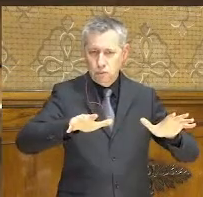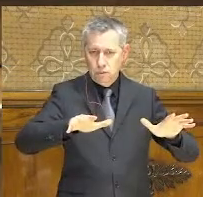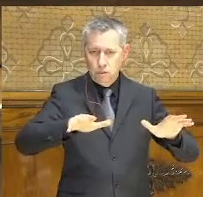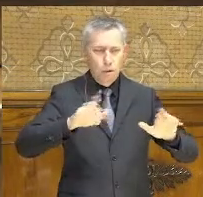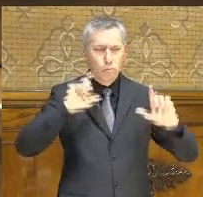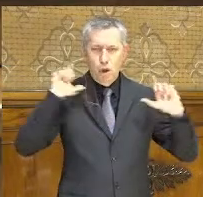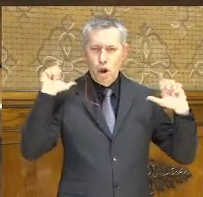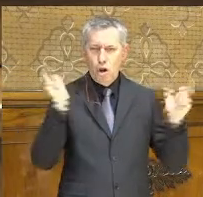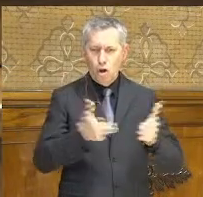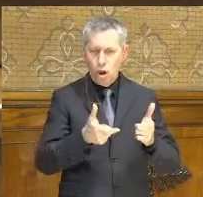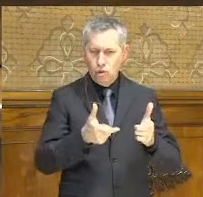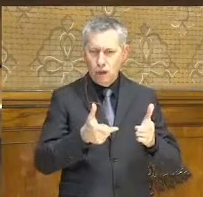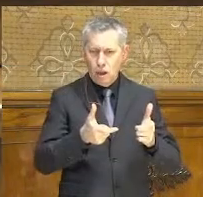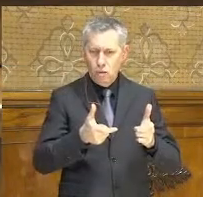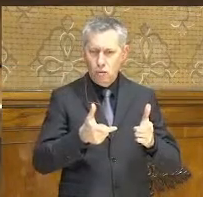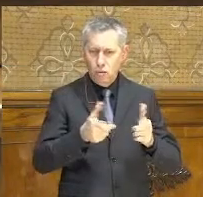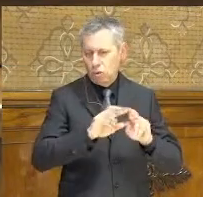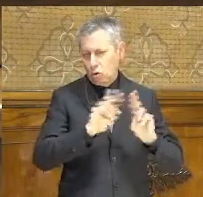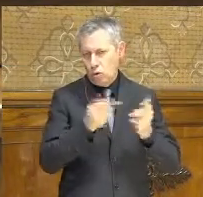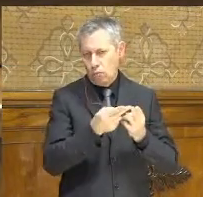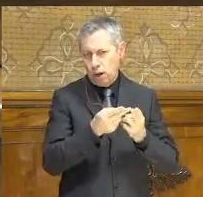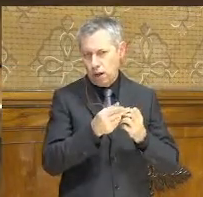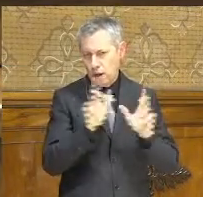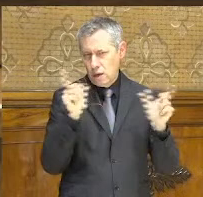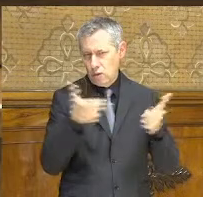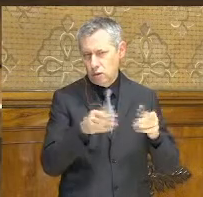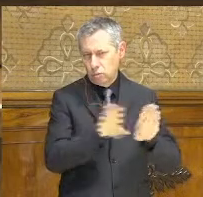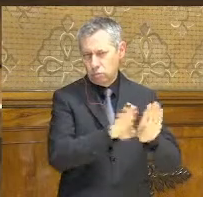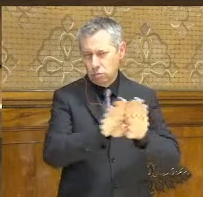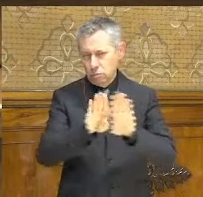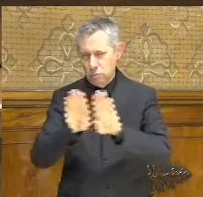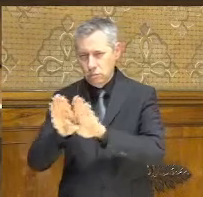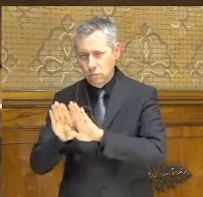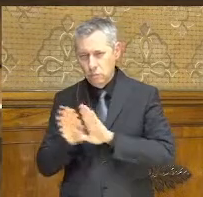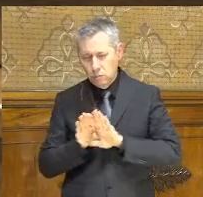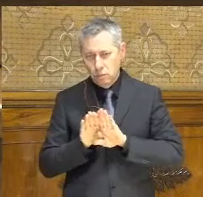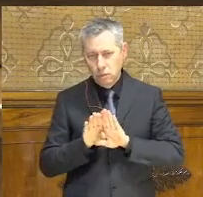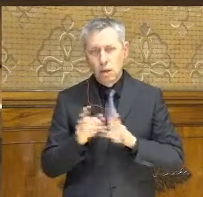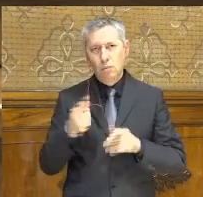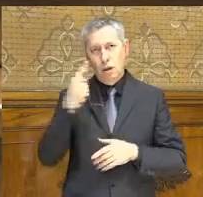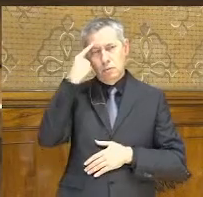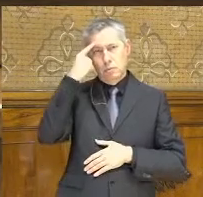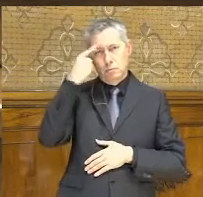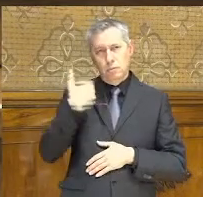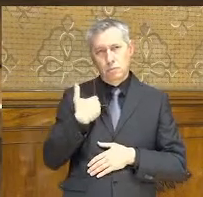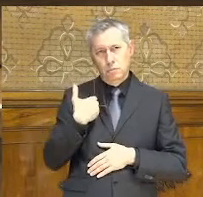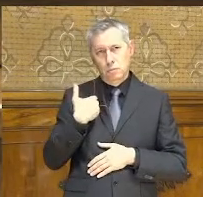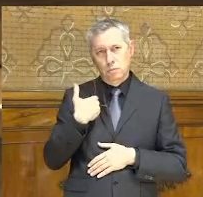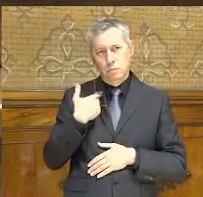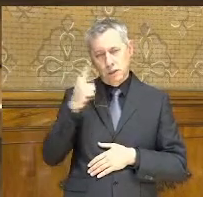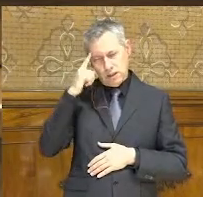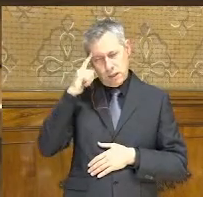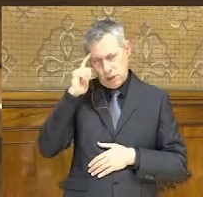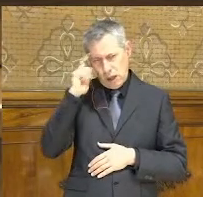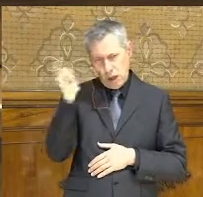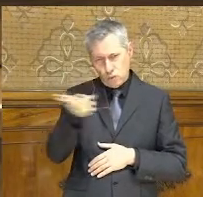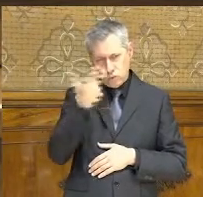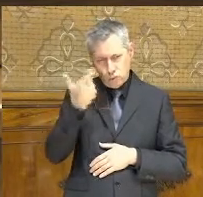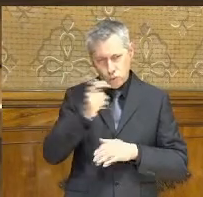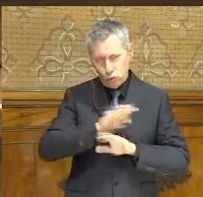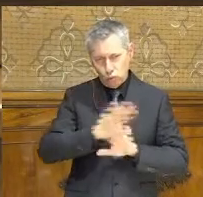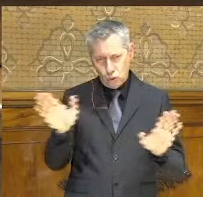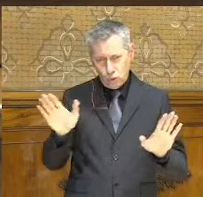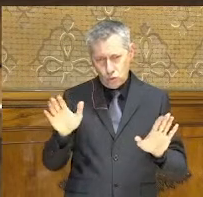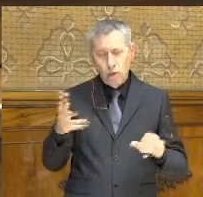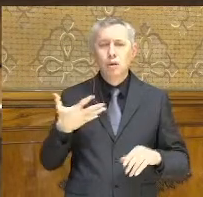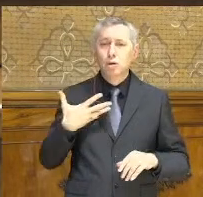next 2 days. So this made me think of this paradox, that there is a form of